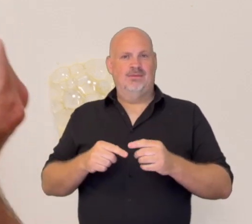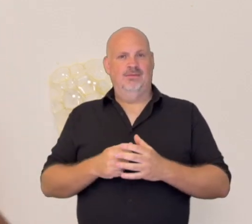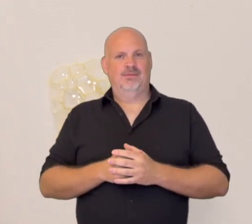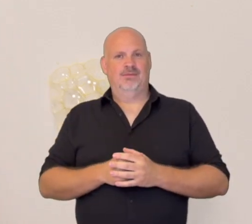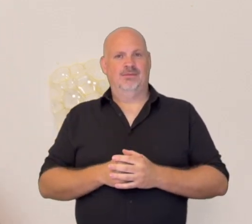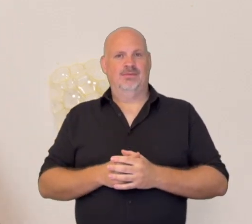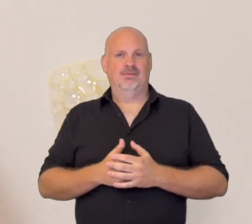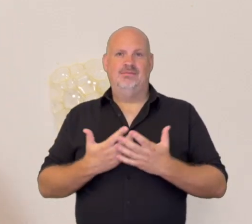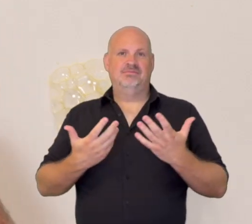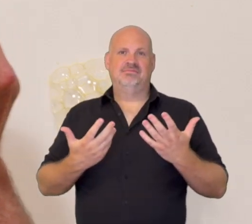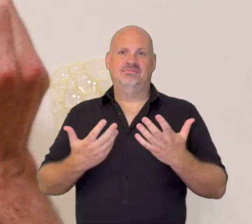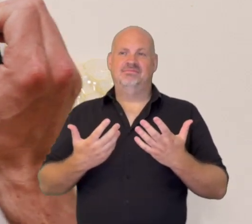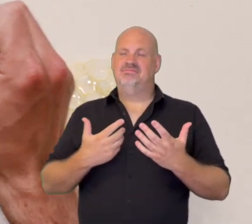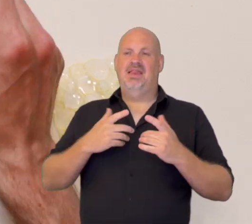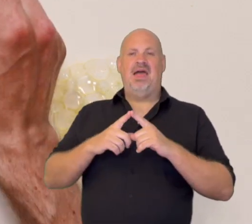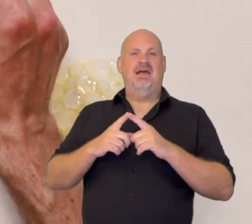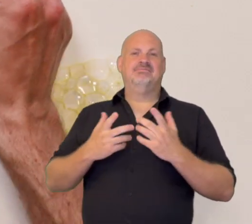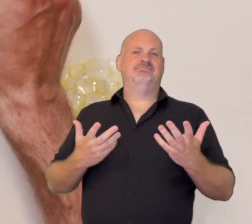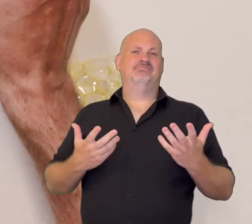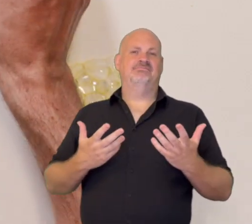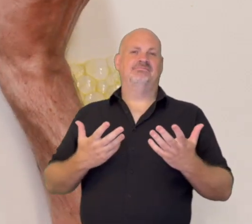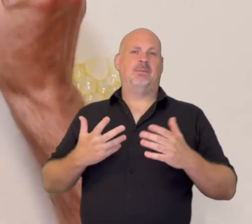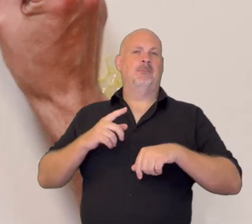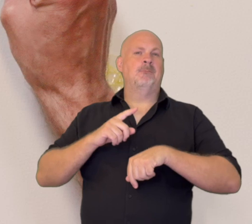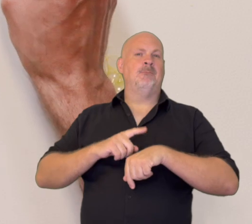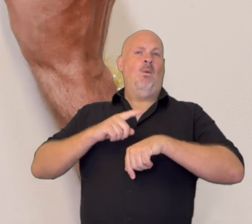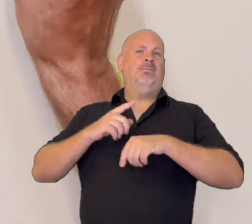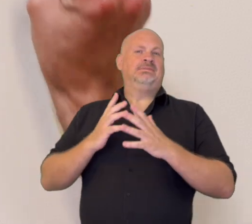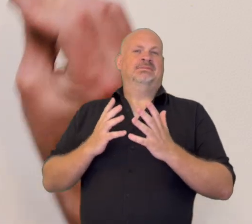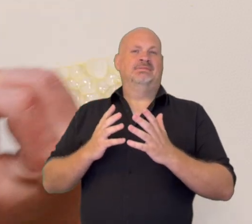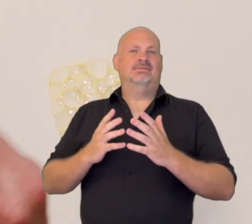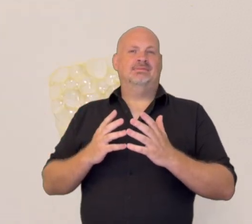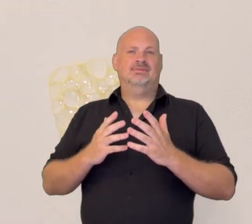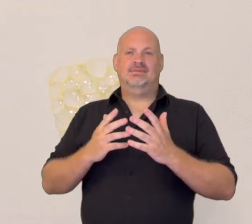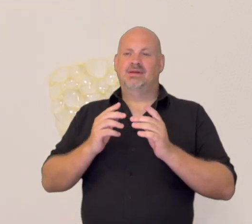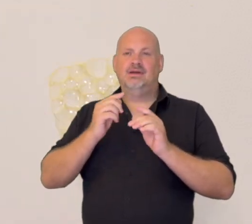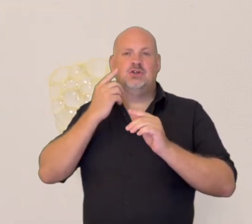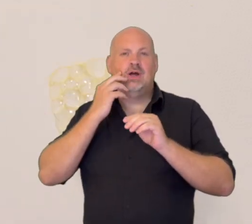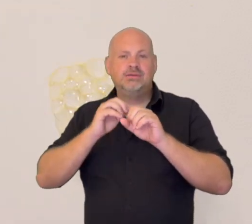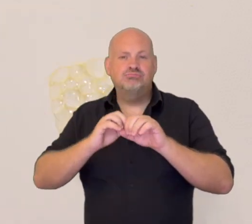don't know what I'd call them, moments. I feel like they're like moments. And you can sort of spread it gently.